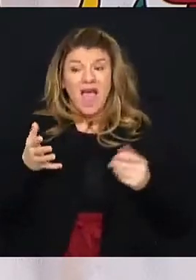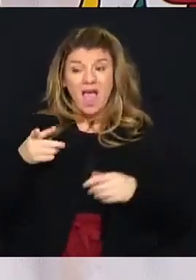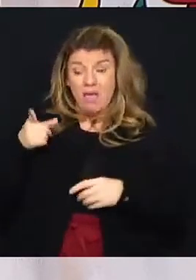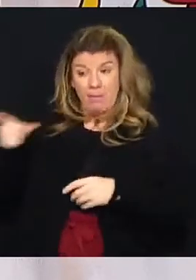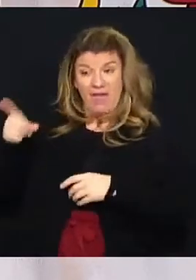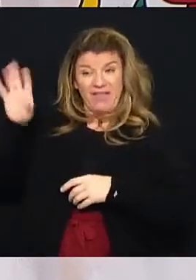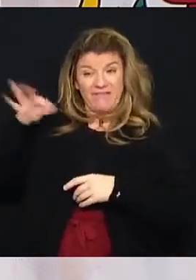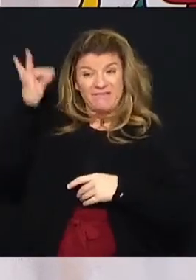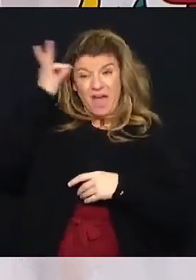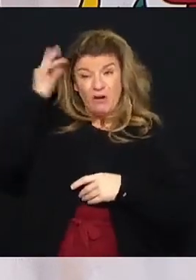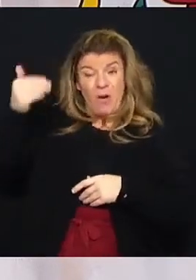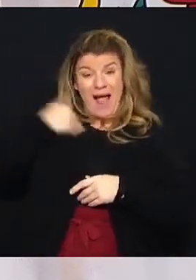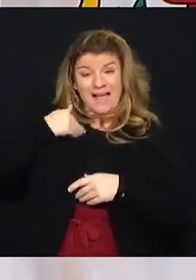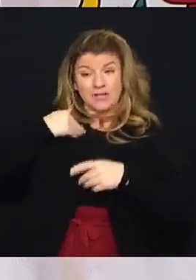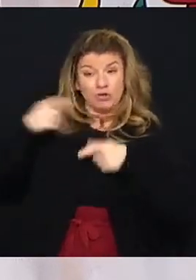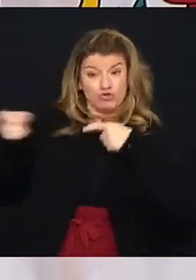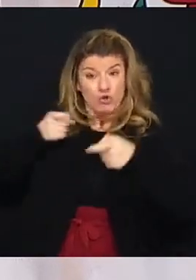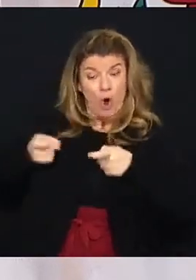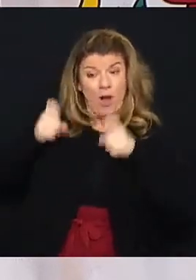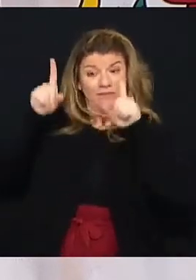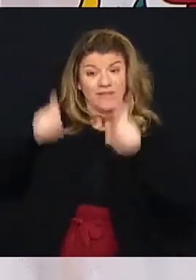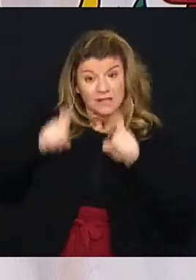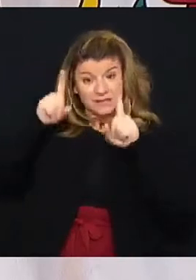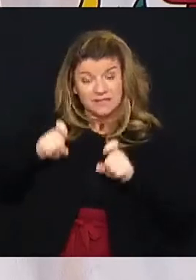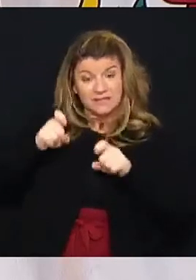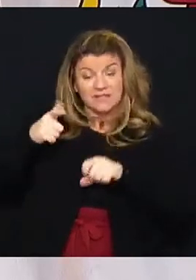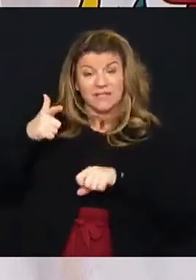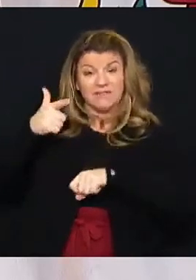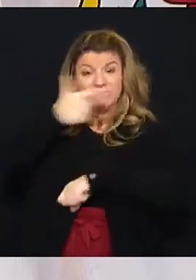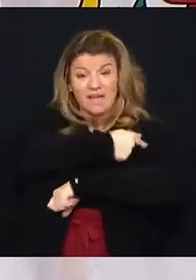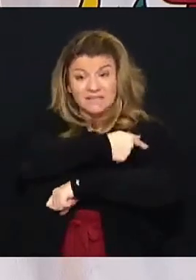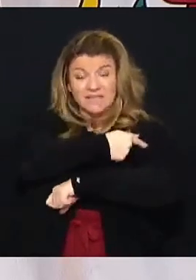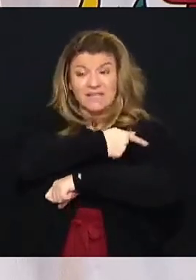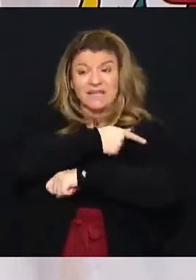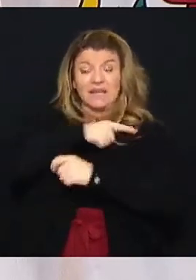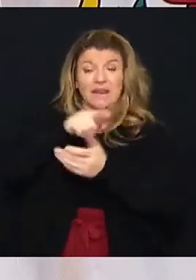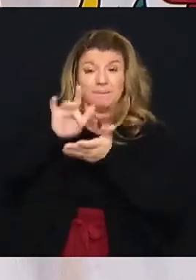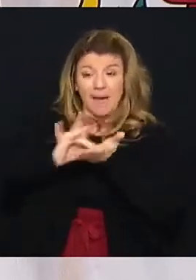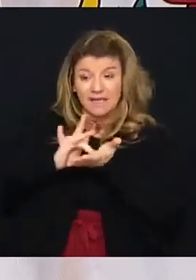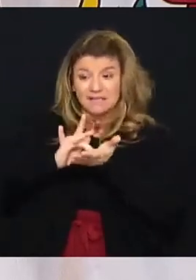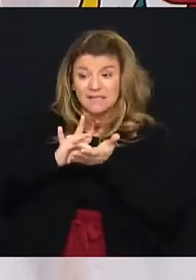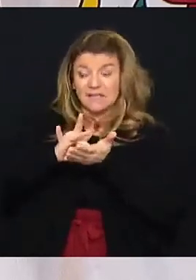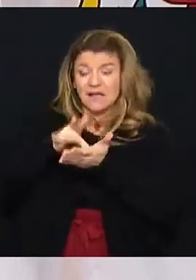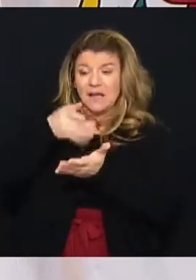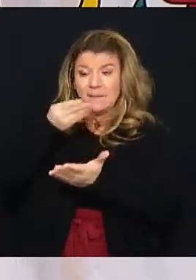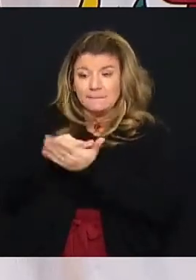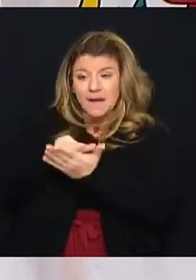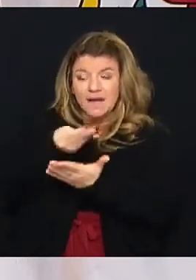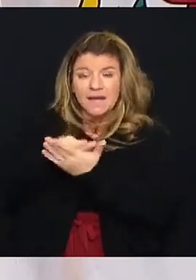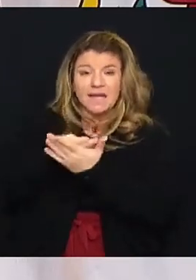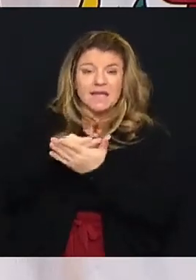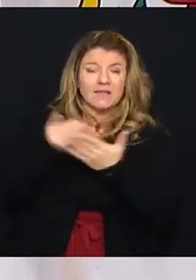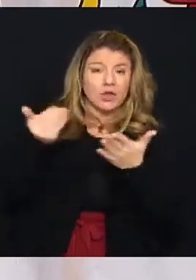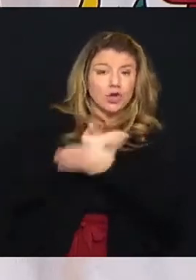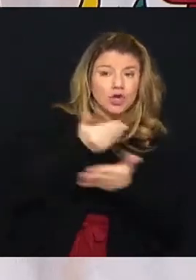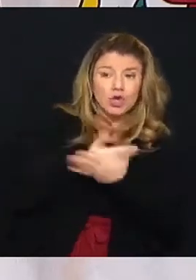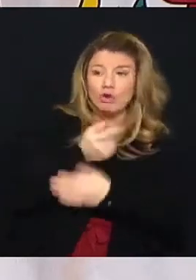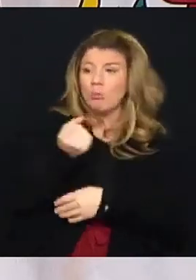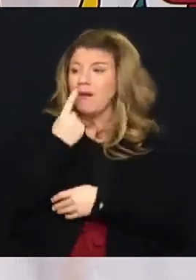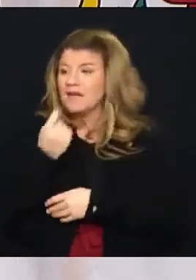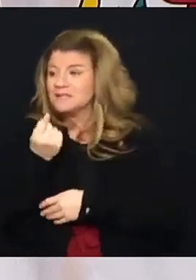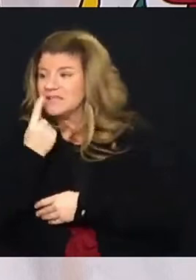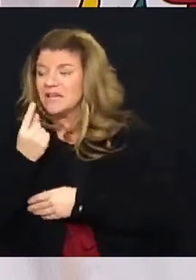testing, the vaccines, the antibodies, the money, the COVID, new COVID pills, the